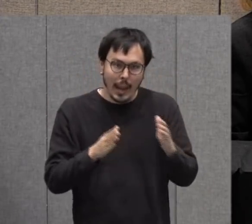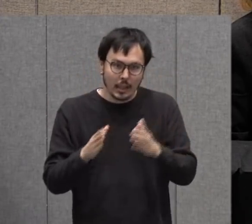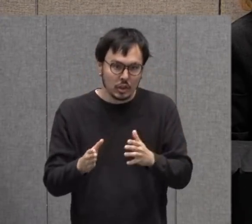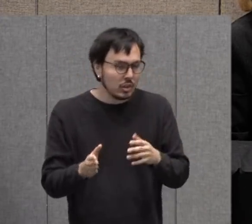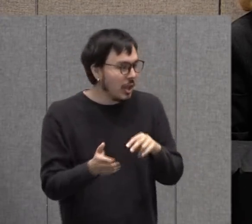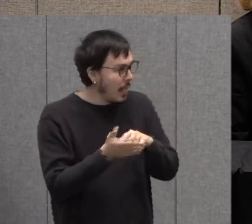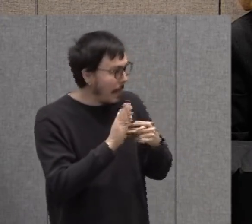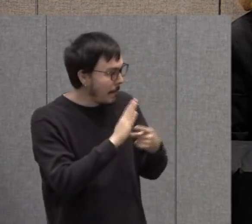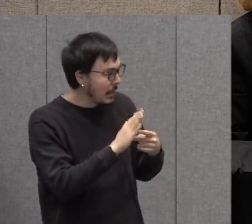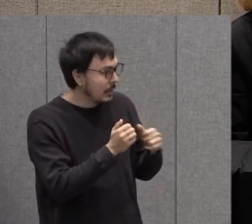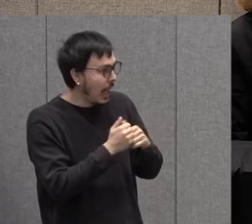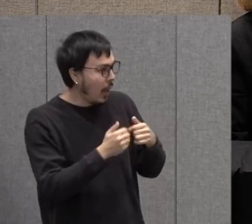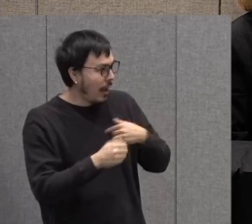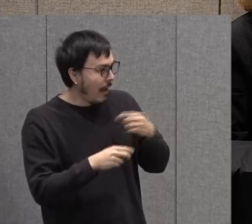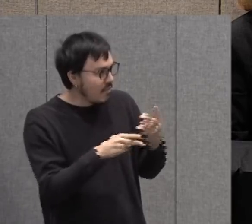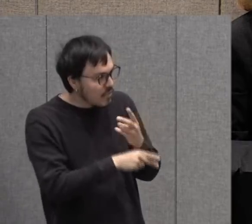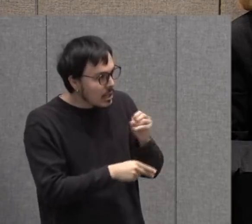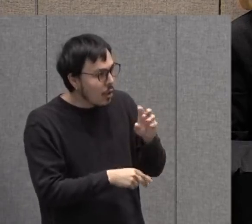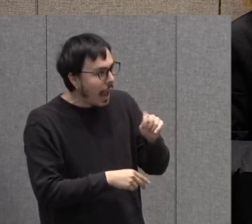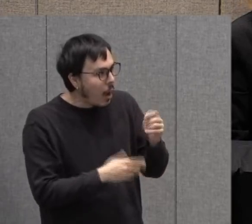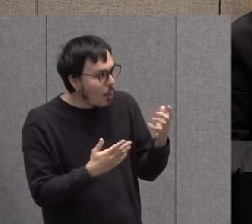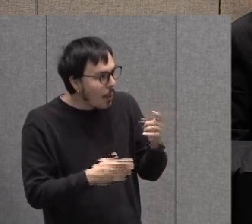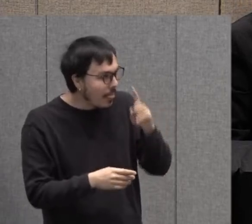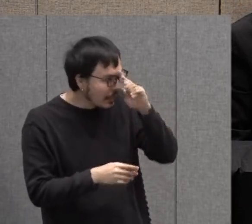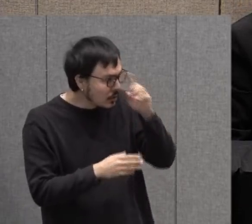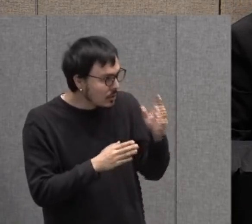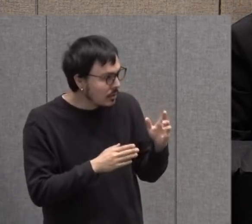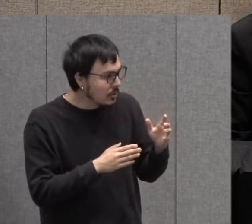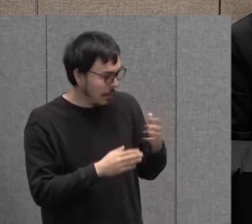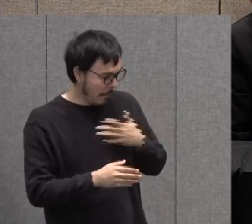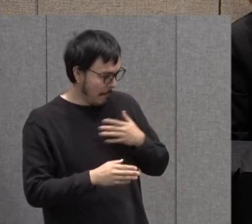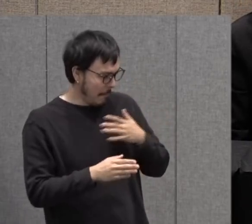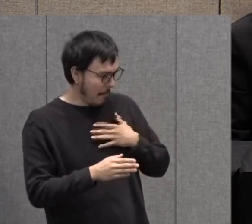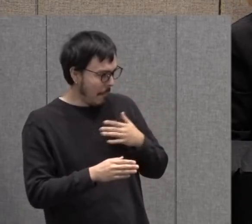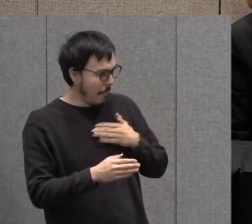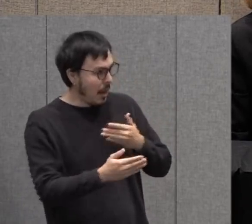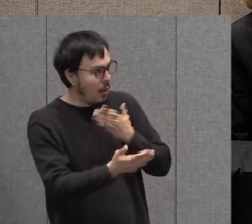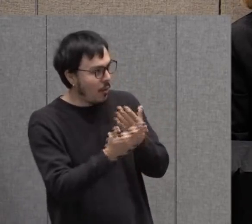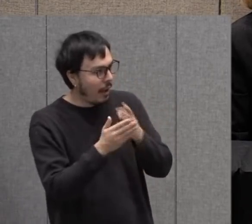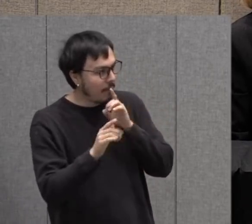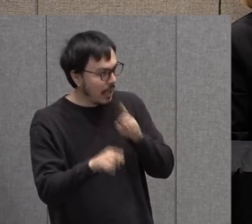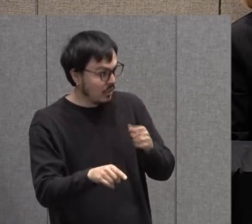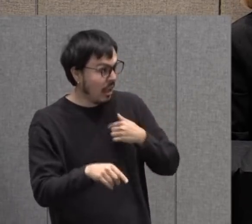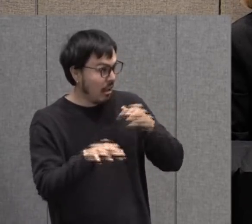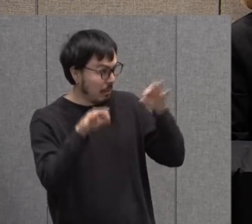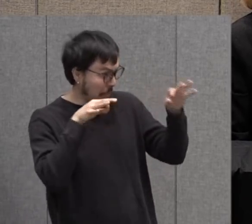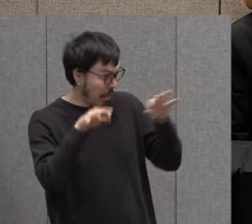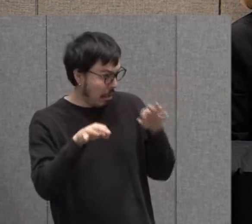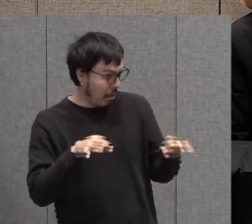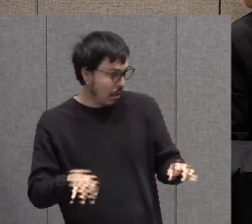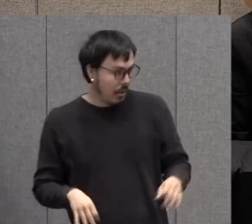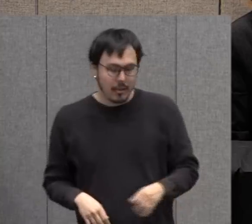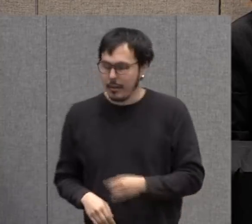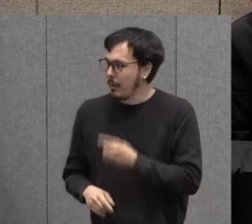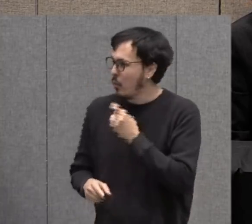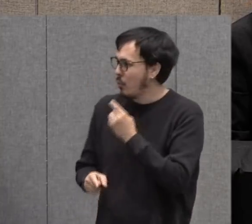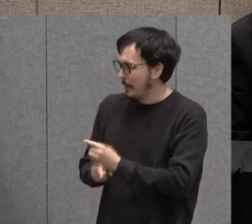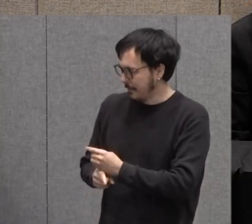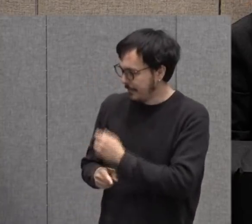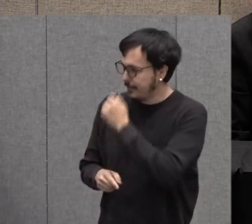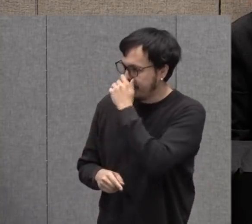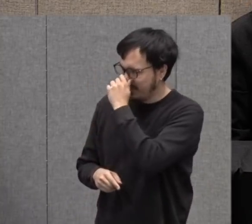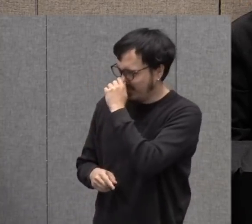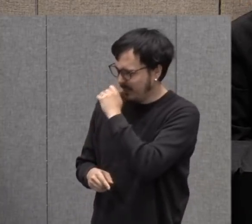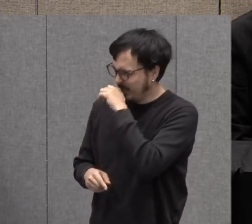I figure out what the answer is? Exactly. Okay, I All know right. how to do this. So for the first question, Okay, I better hide